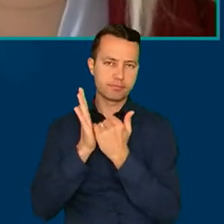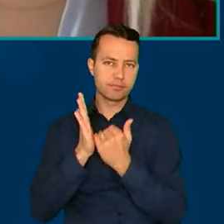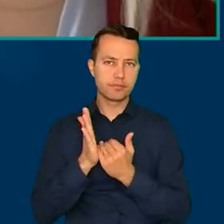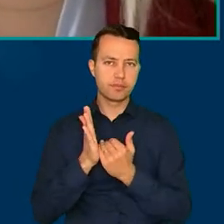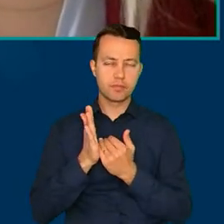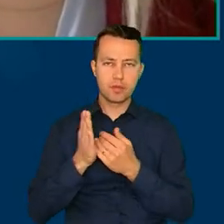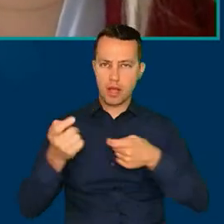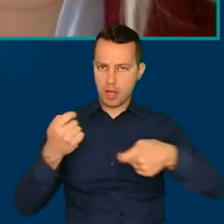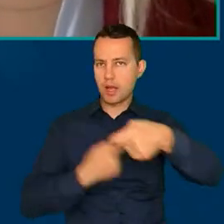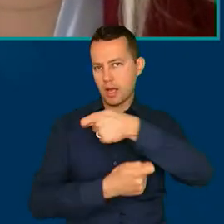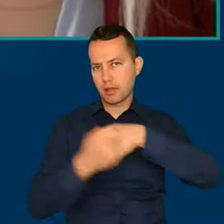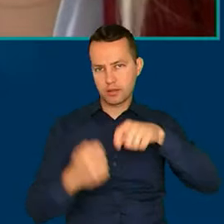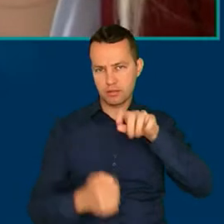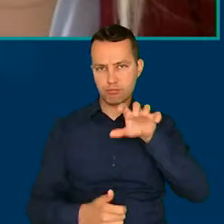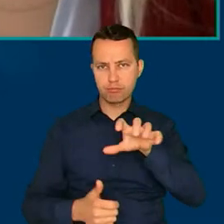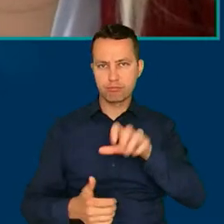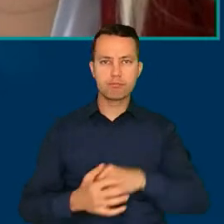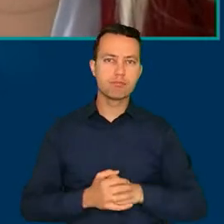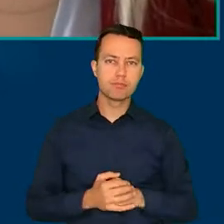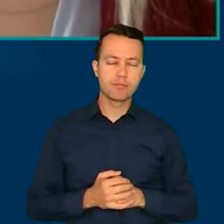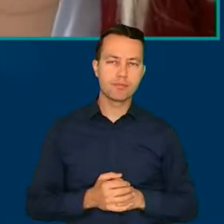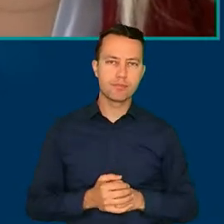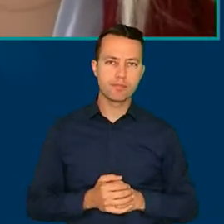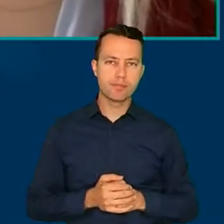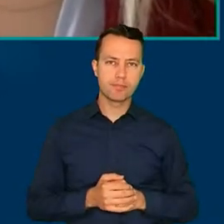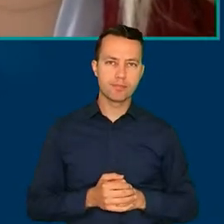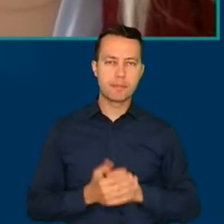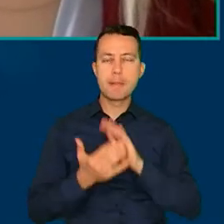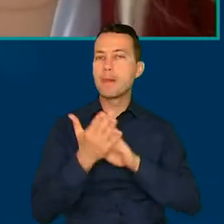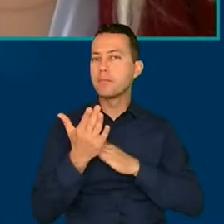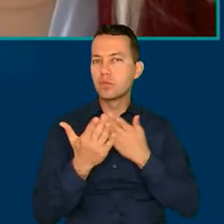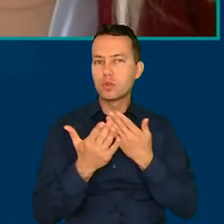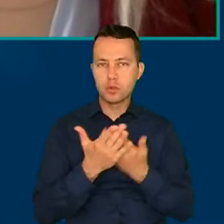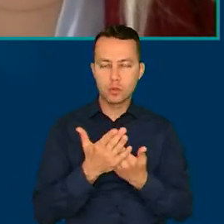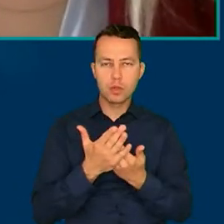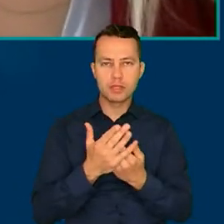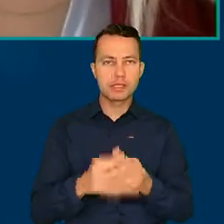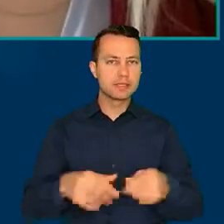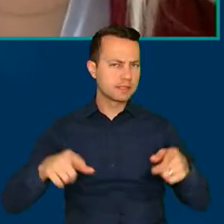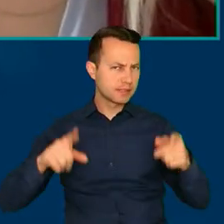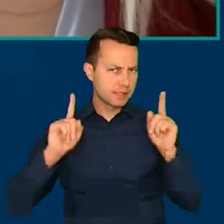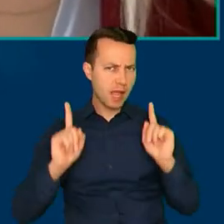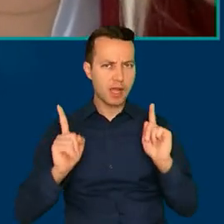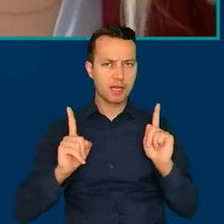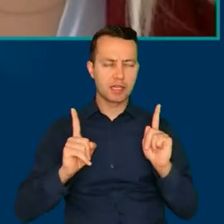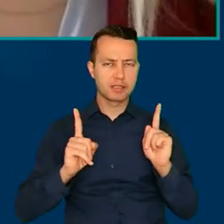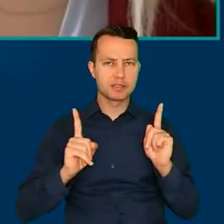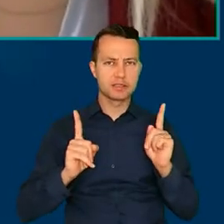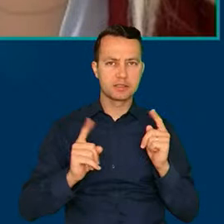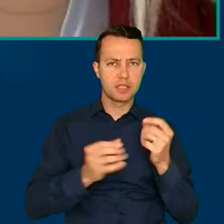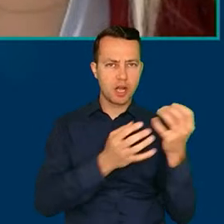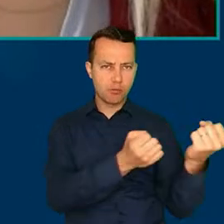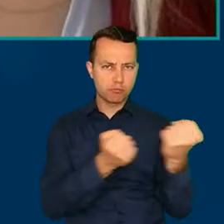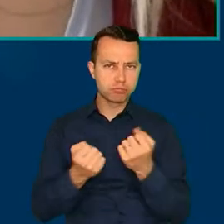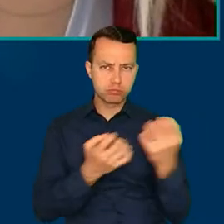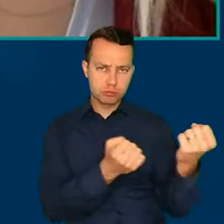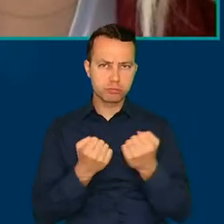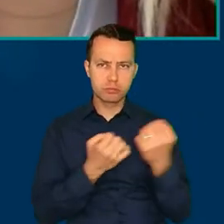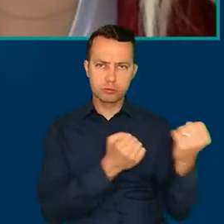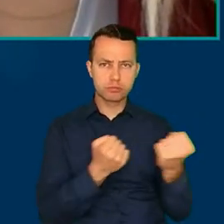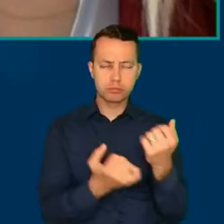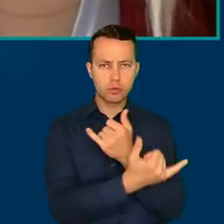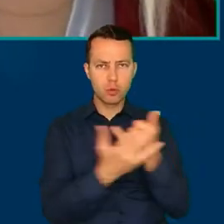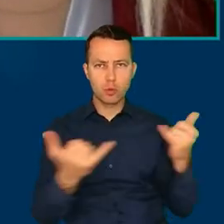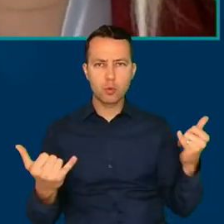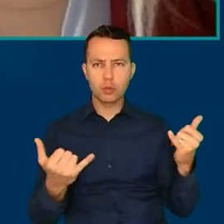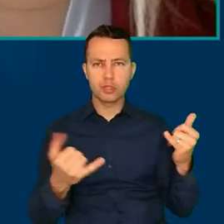of goods that might be linked to specific risk issues. Commonly, that's been forced labor or modern slavery. We have legislation like that in the